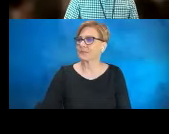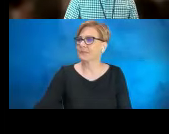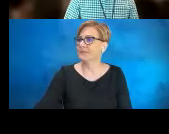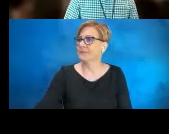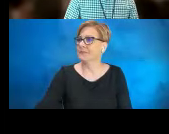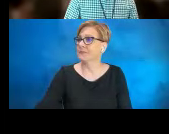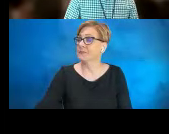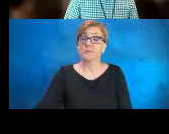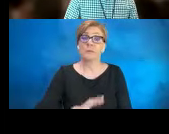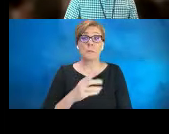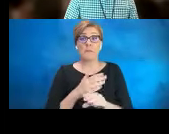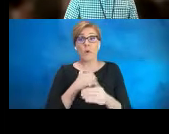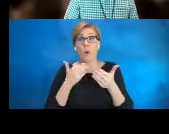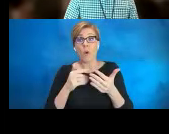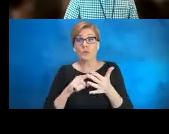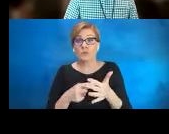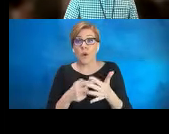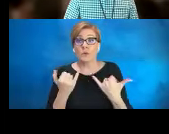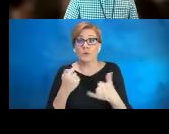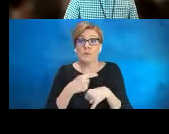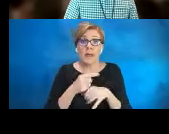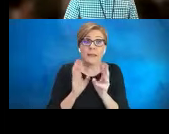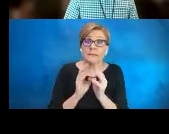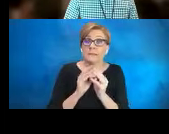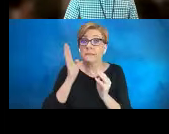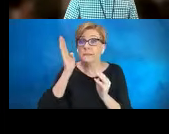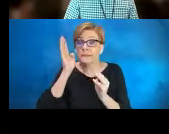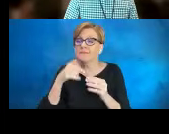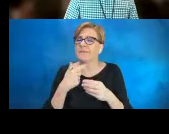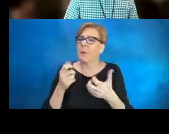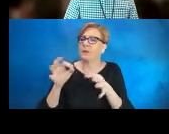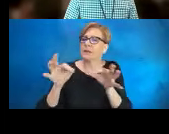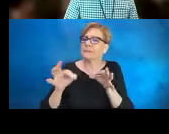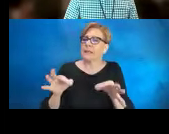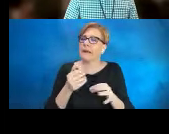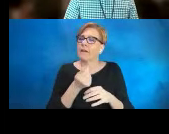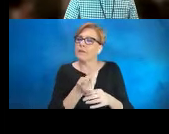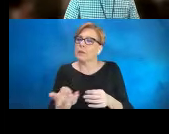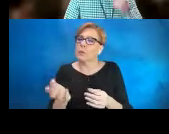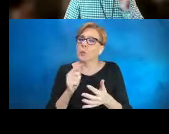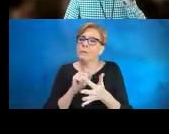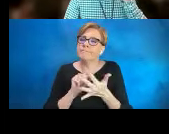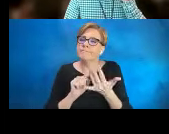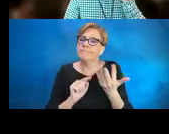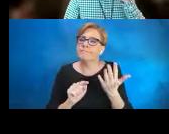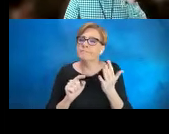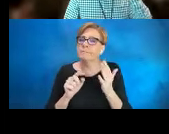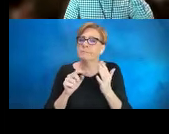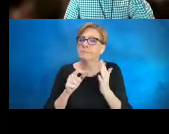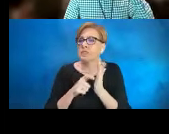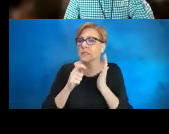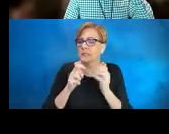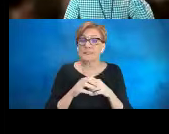Before we begin, I would like to go over a few webinar logistics. Again, welcome to everybody.